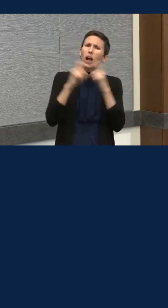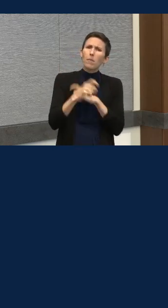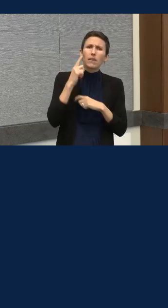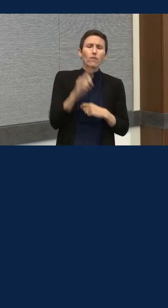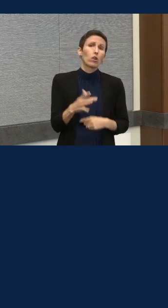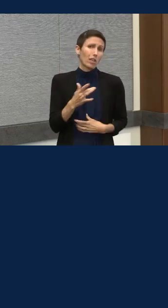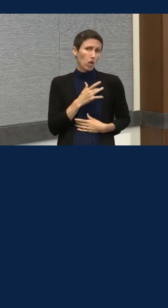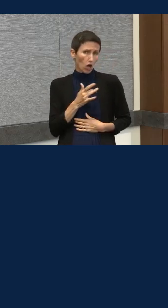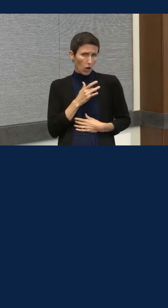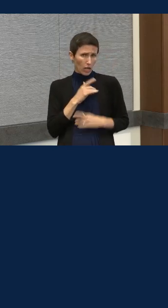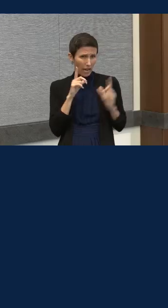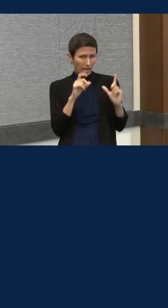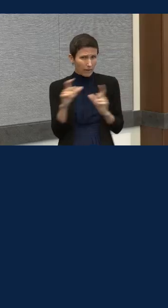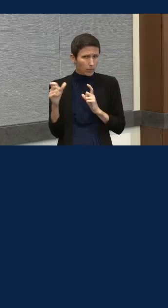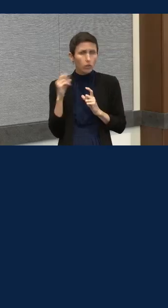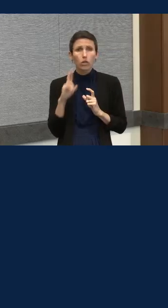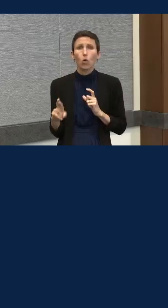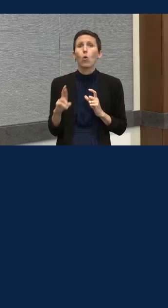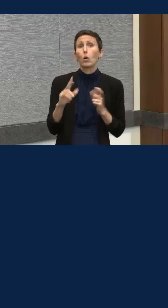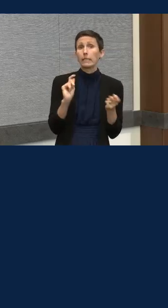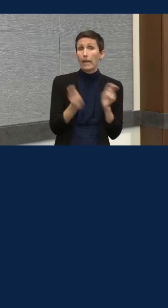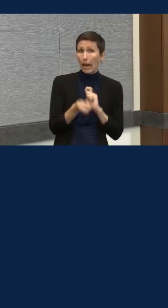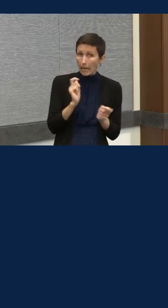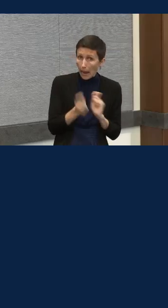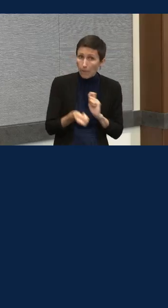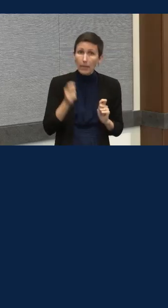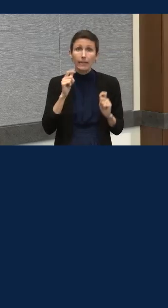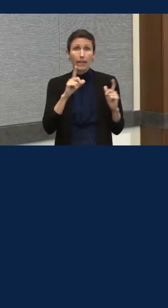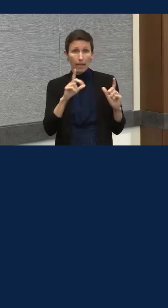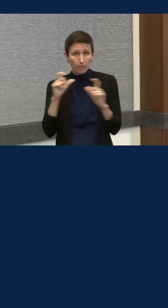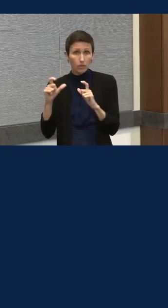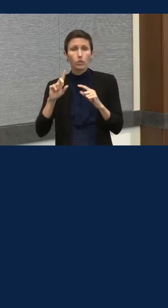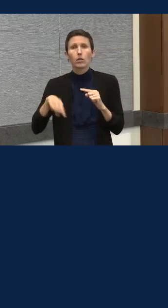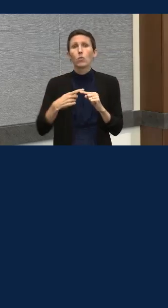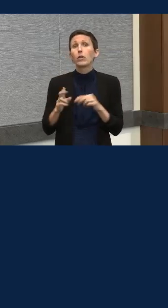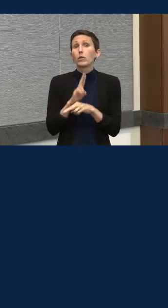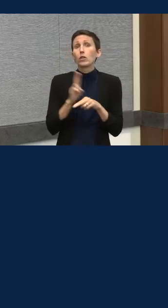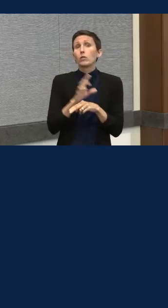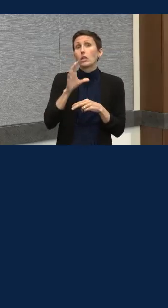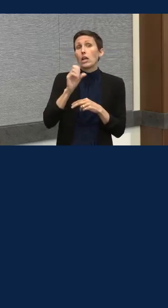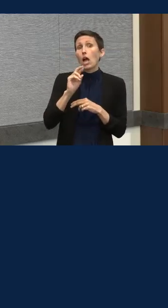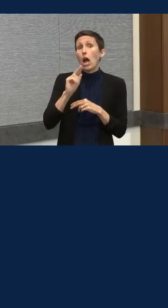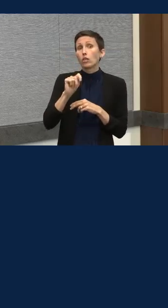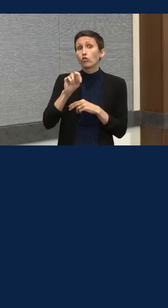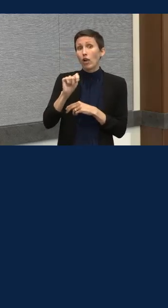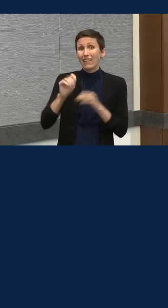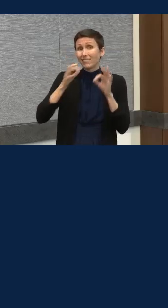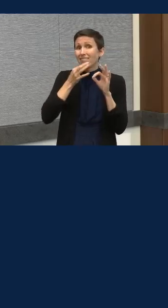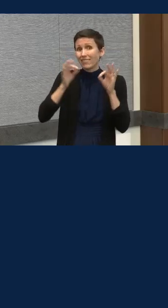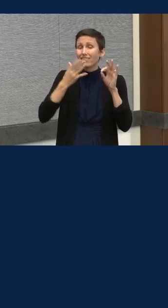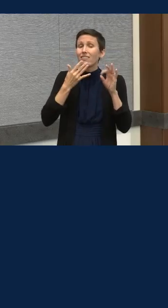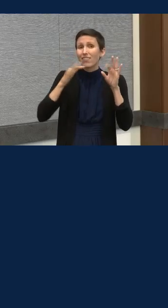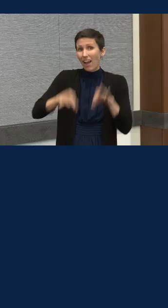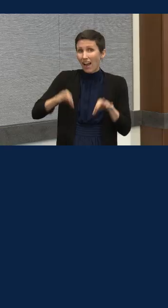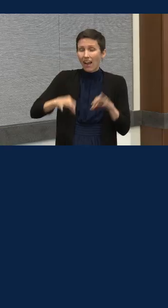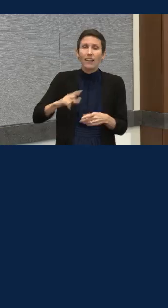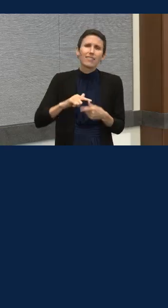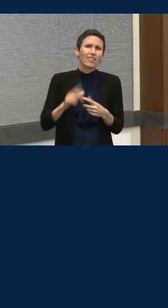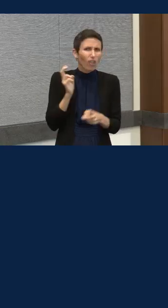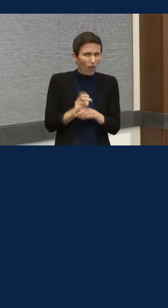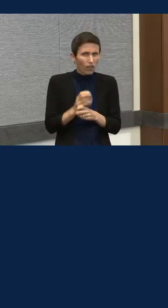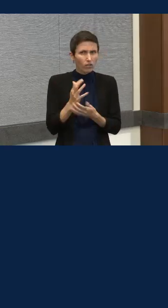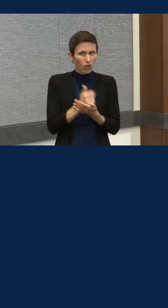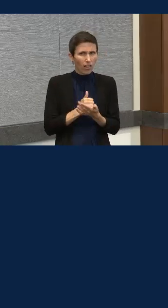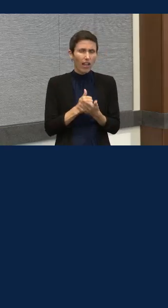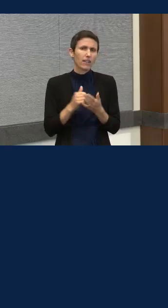cardiac imaging or dynamic imaging where you're introducing a contrast agent. Then we can't really collect both the fully sampled data and